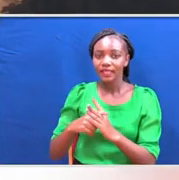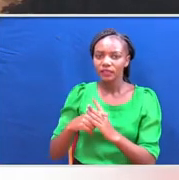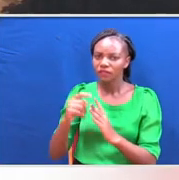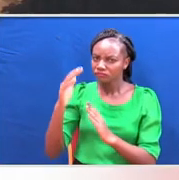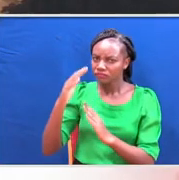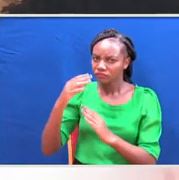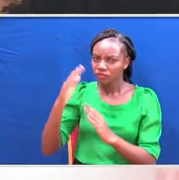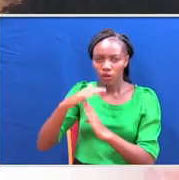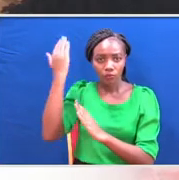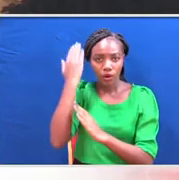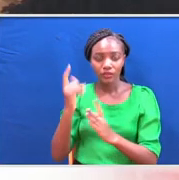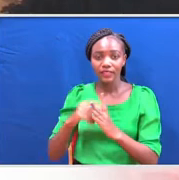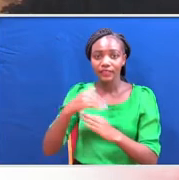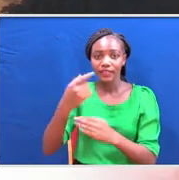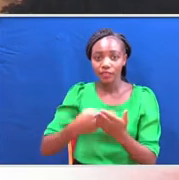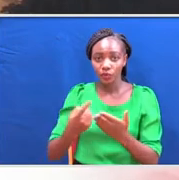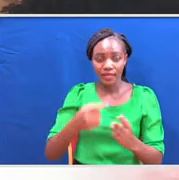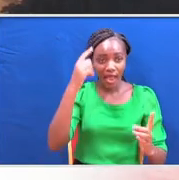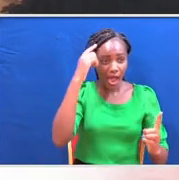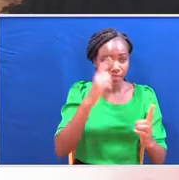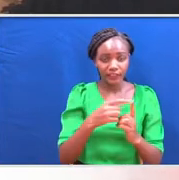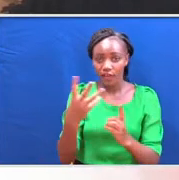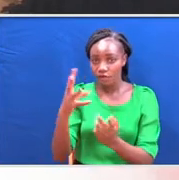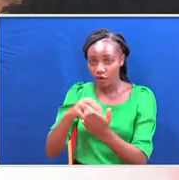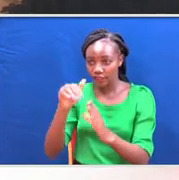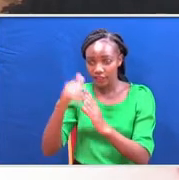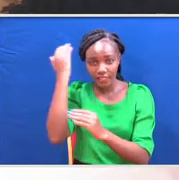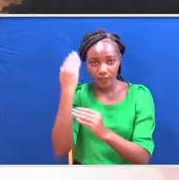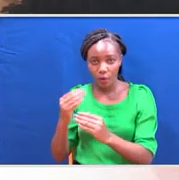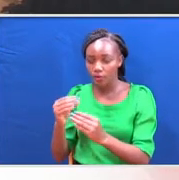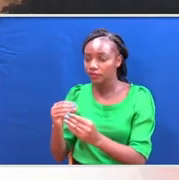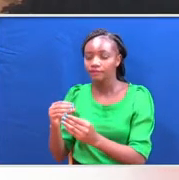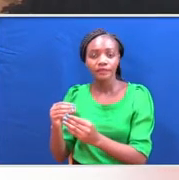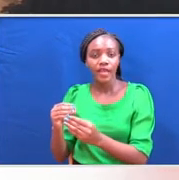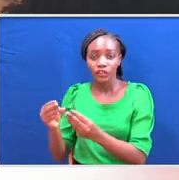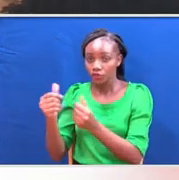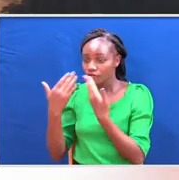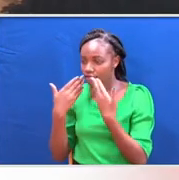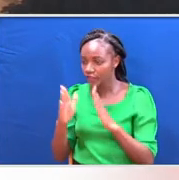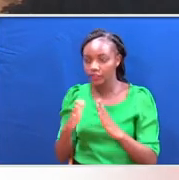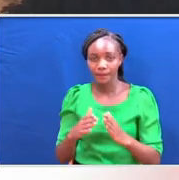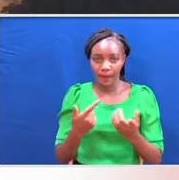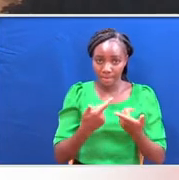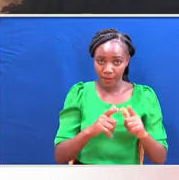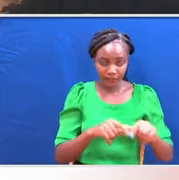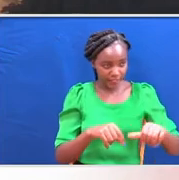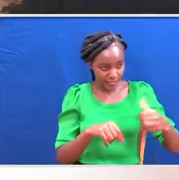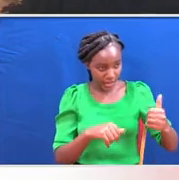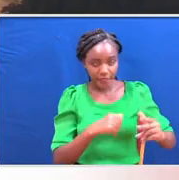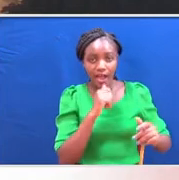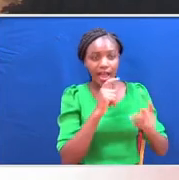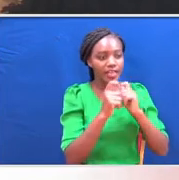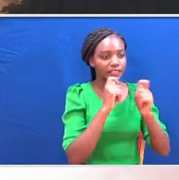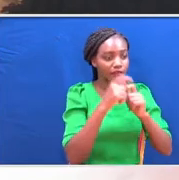week until four cases filed in court are heard and determined. This even as the ongoing Chief